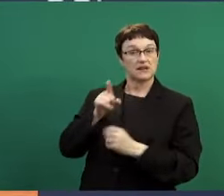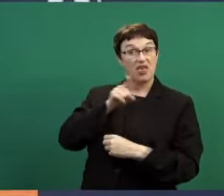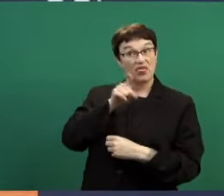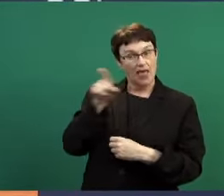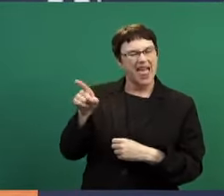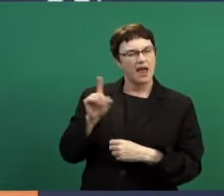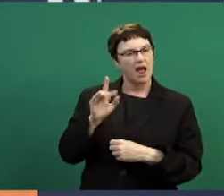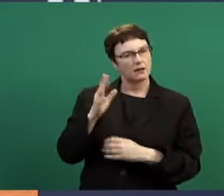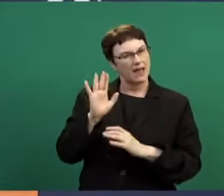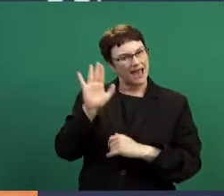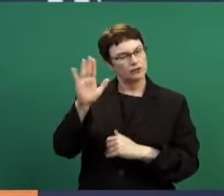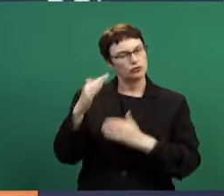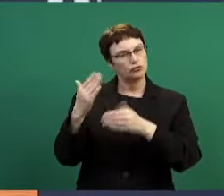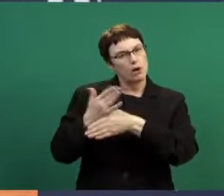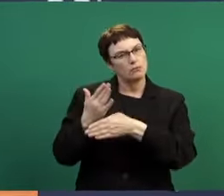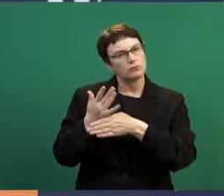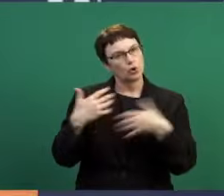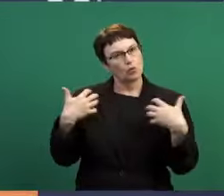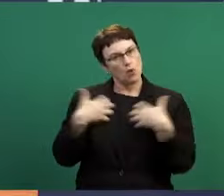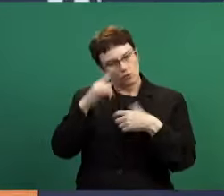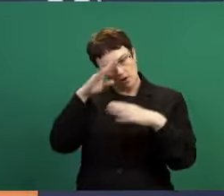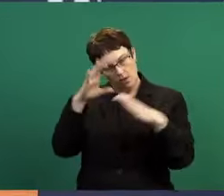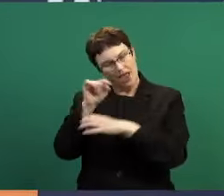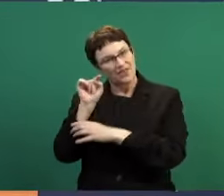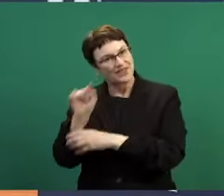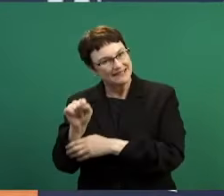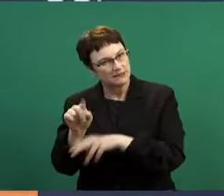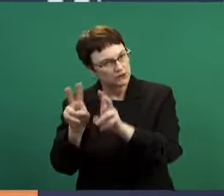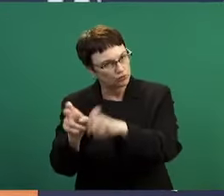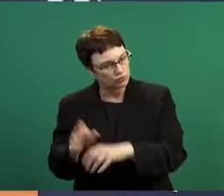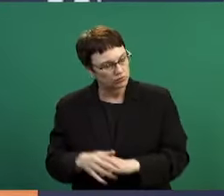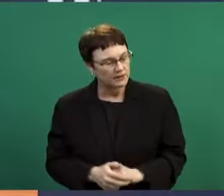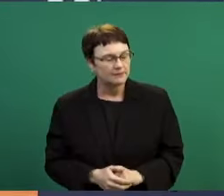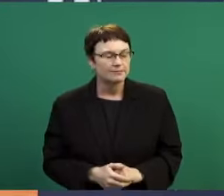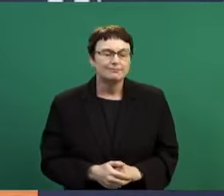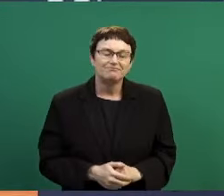those things. Ms. Gumbi.